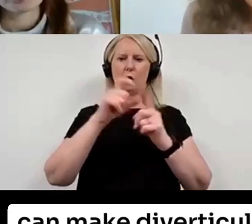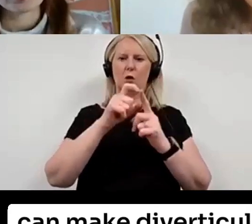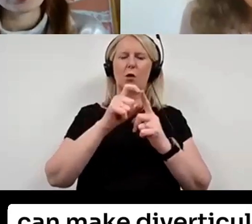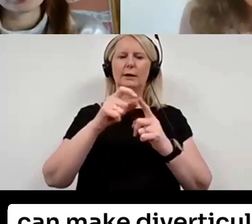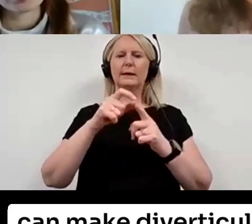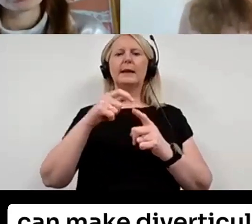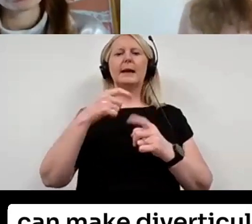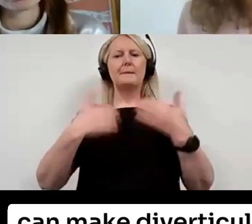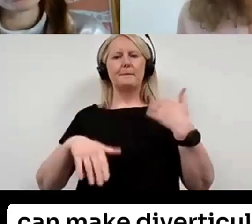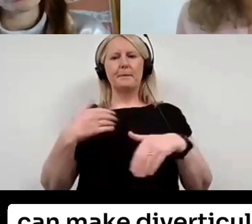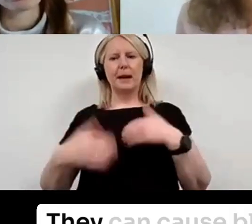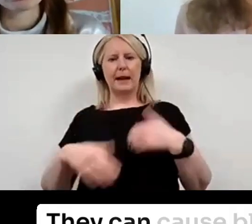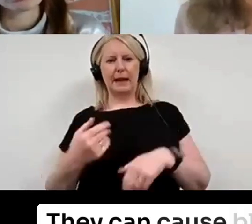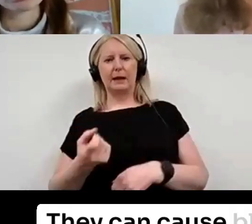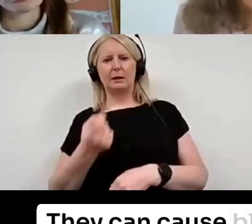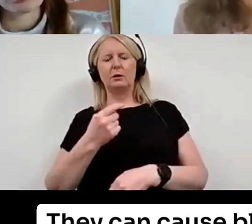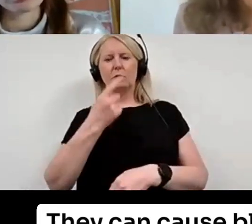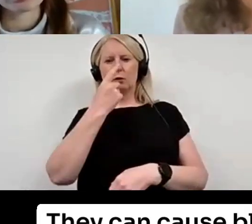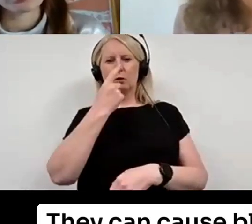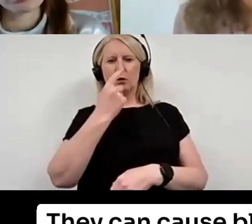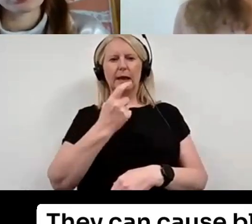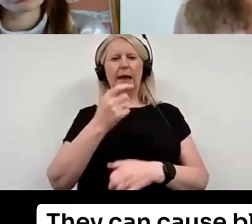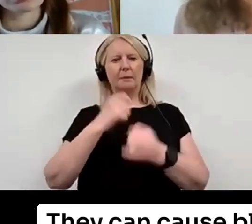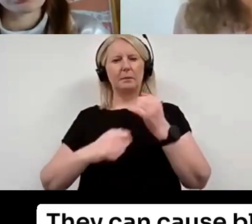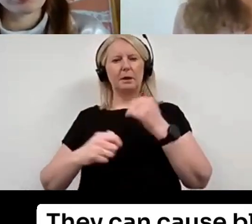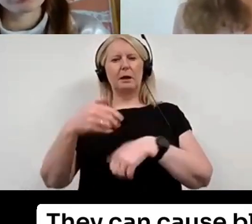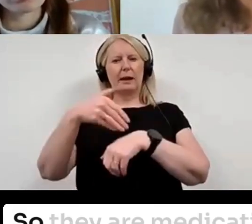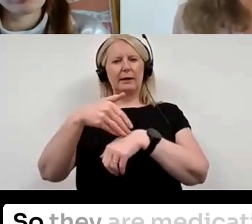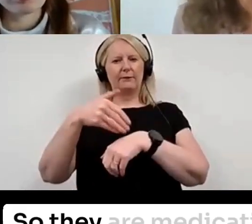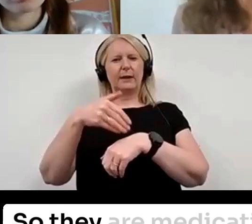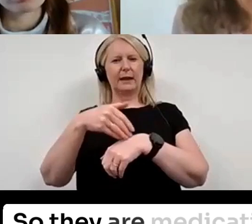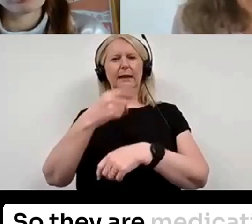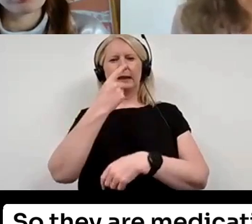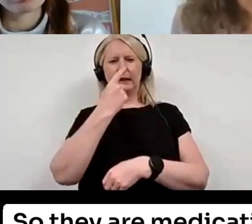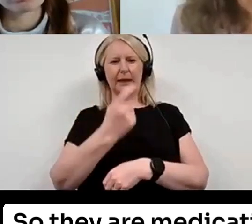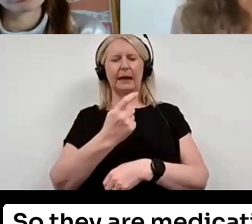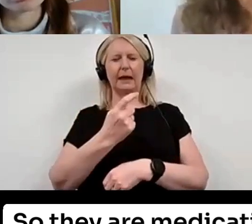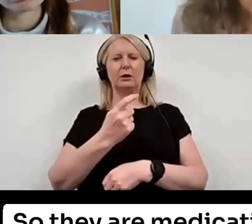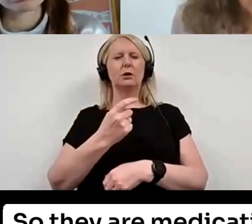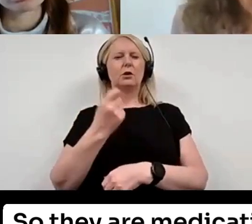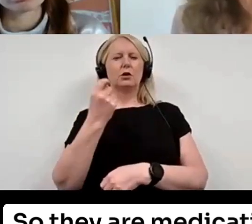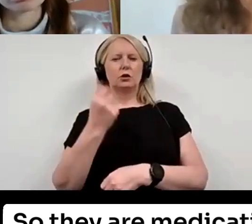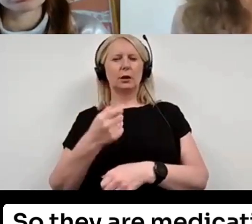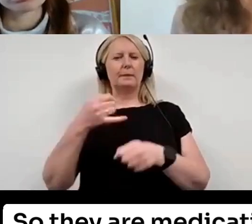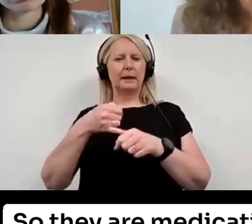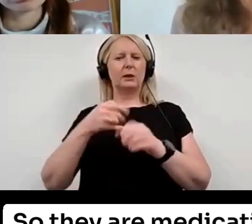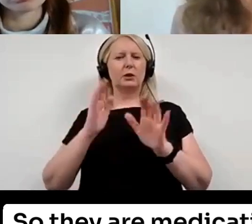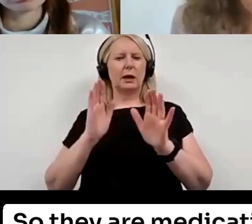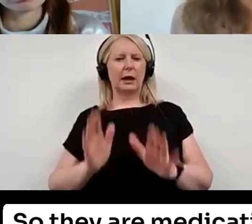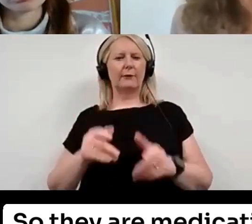make diverticular disease a bit worse. They can cause bleeding from ulcers. So they are medications to be wary